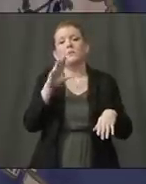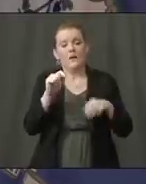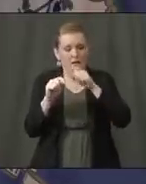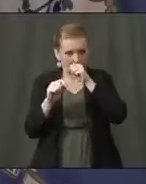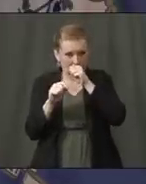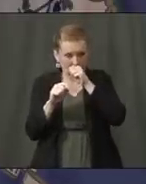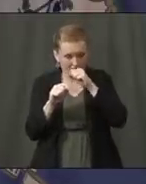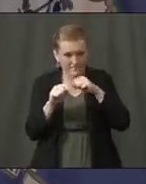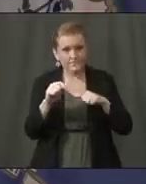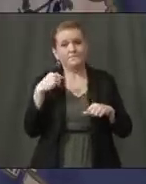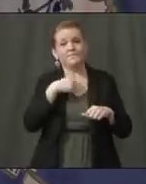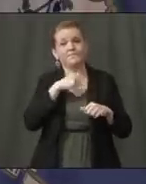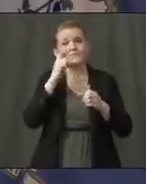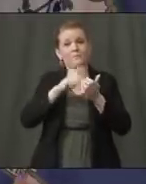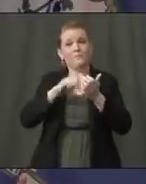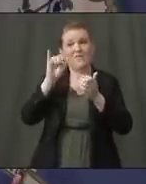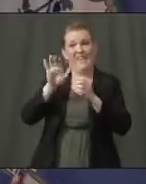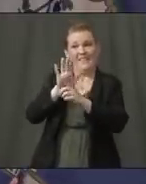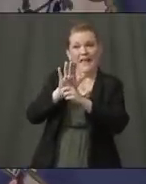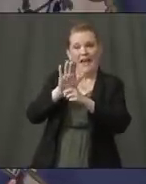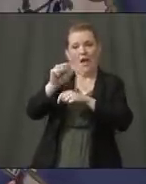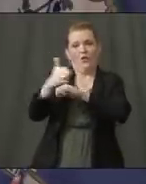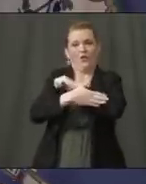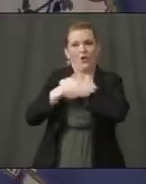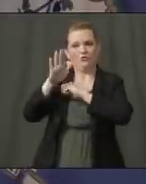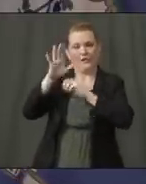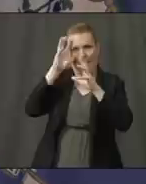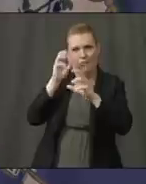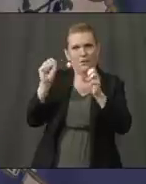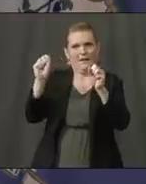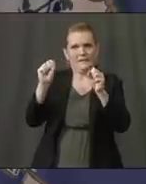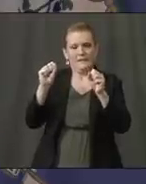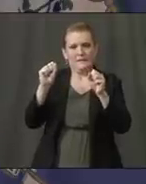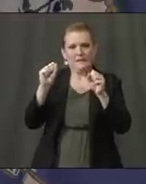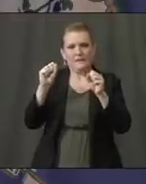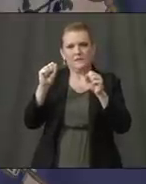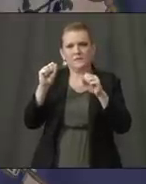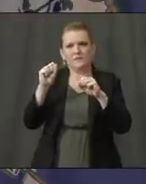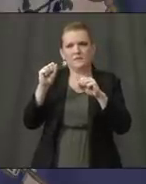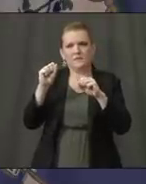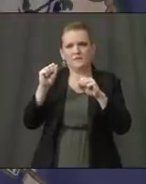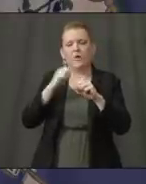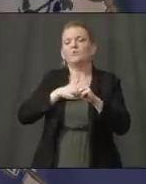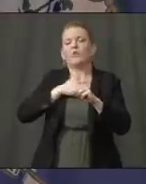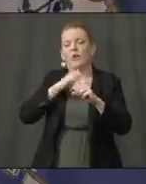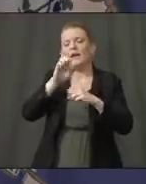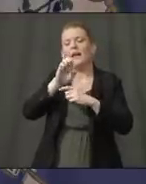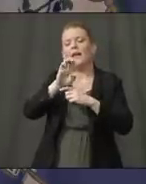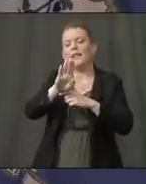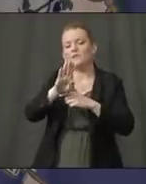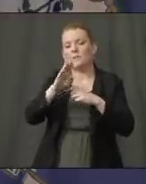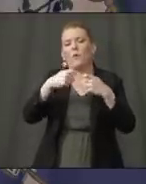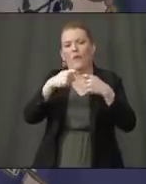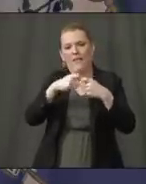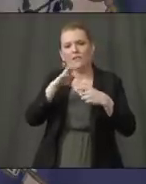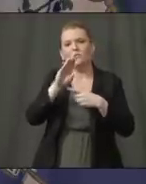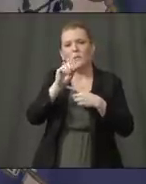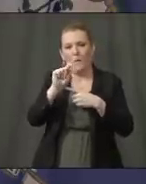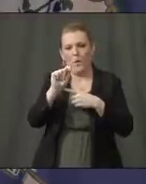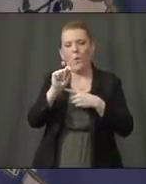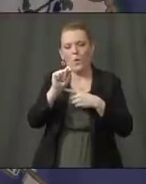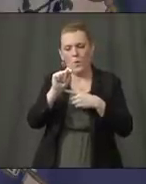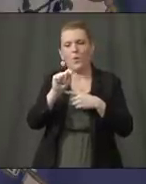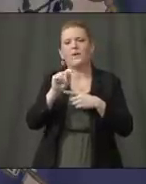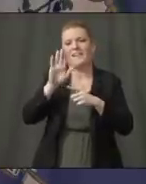well. What they're doing in terms of separating out the different shifts, they got the blue shift and the gold shift, I think it is, with